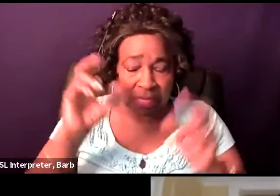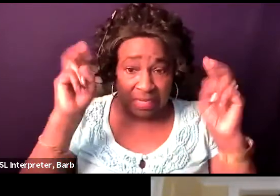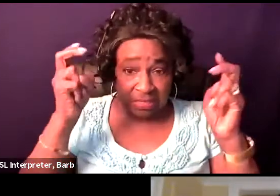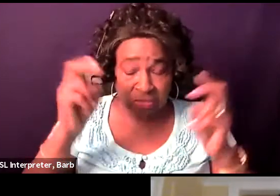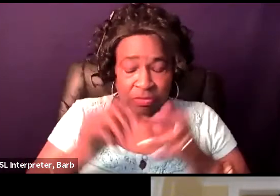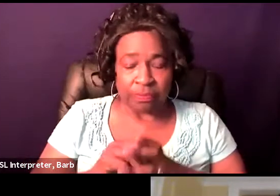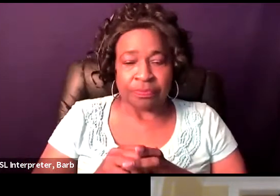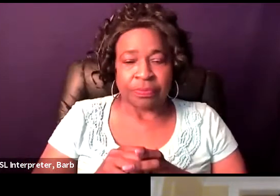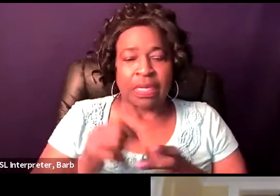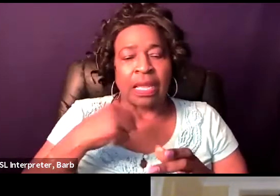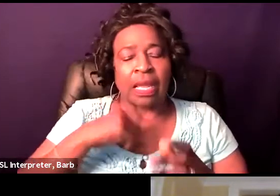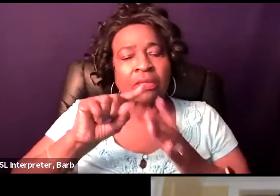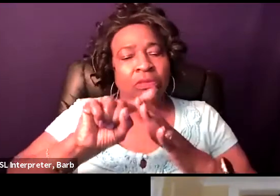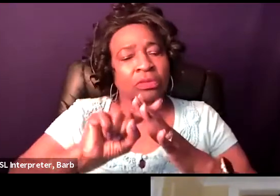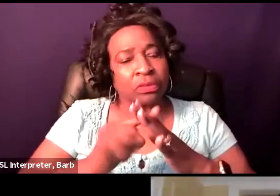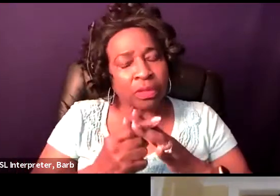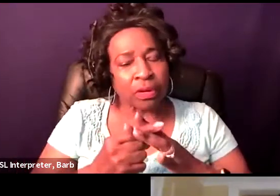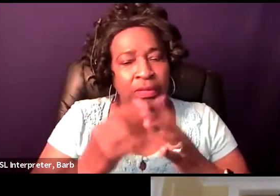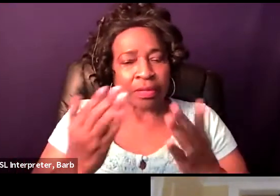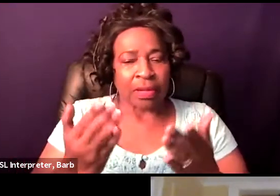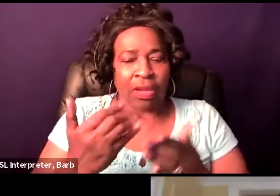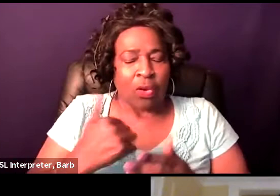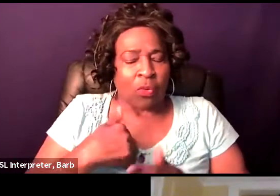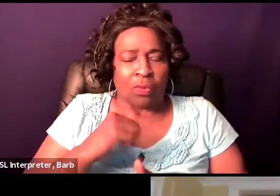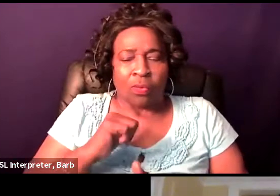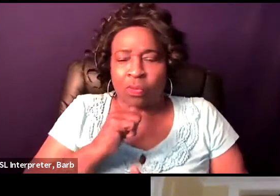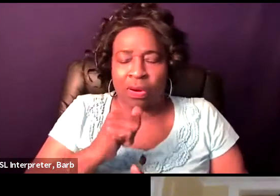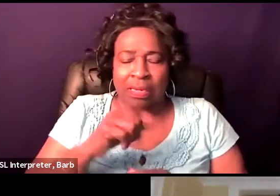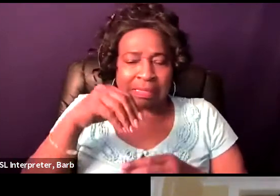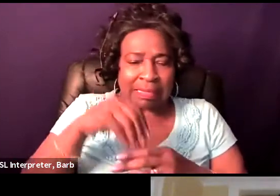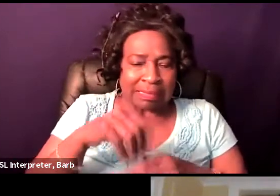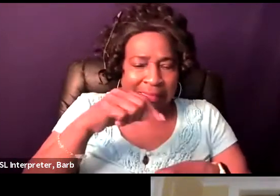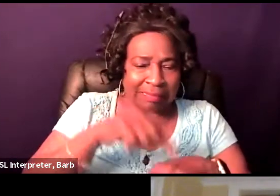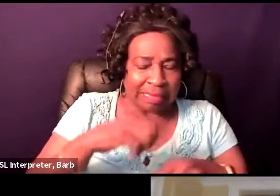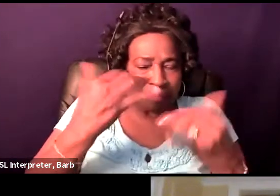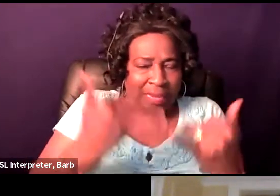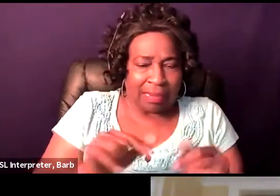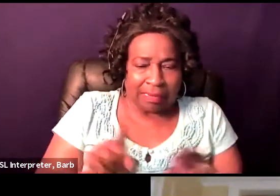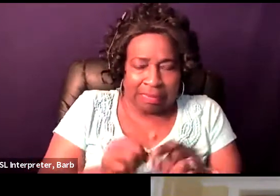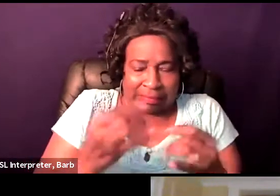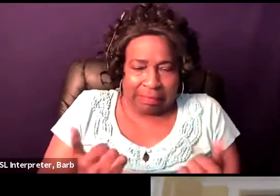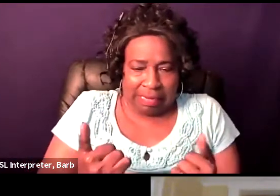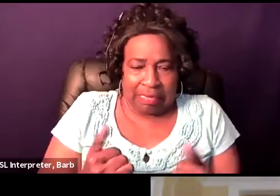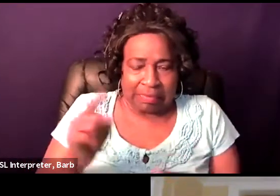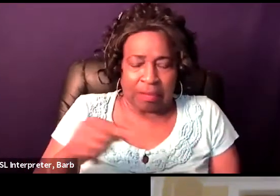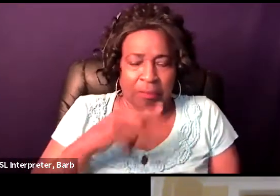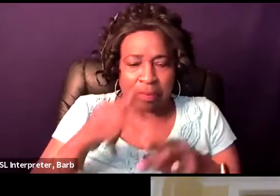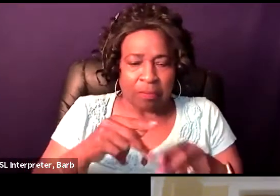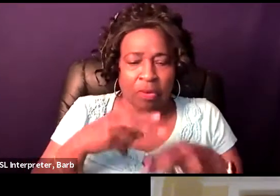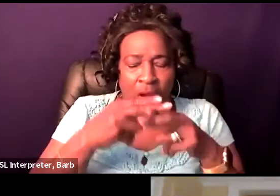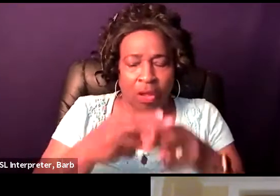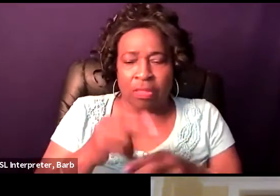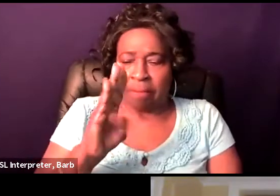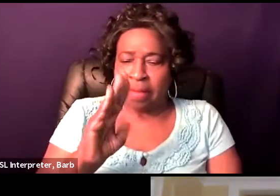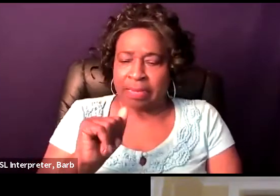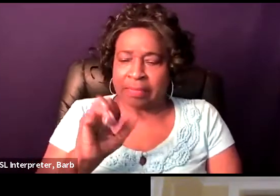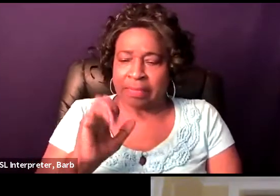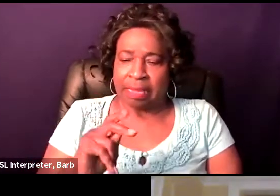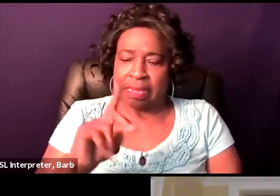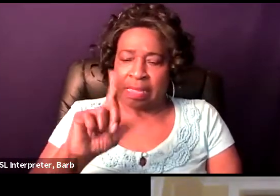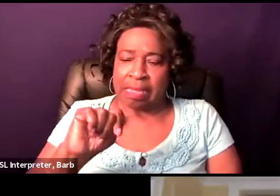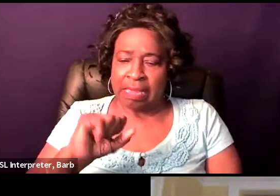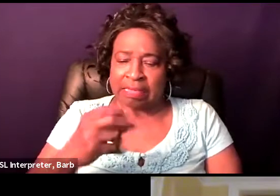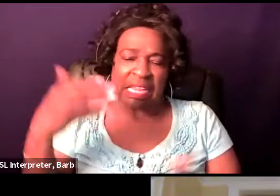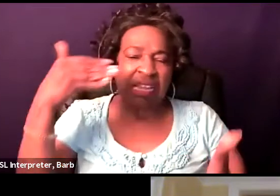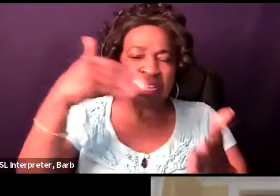started, we weren't yet in the time that we are now, what some people call the techlash, the backlash against big tech. It was